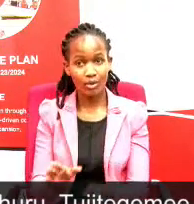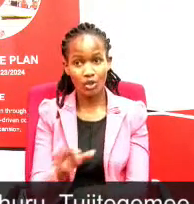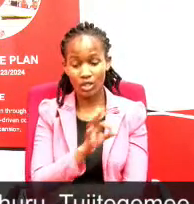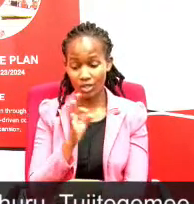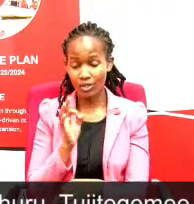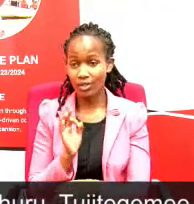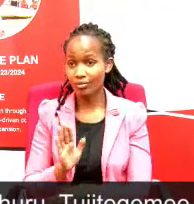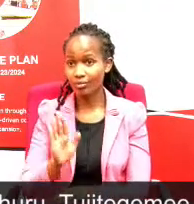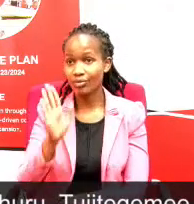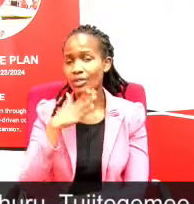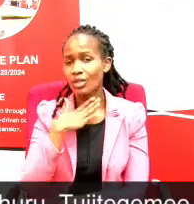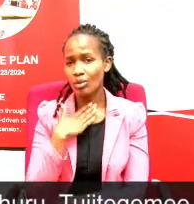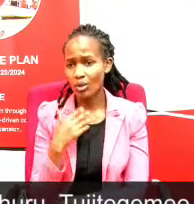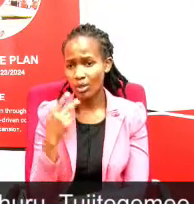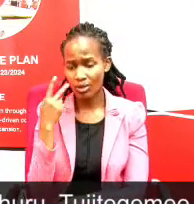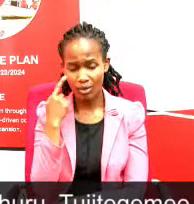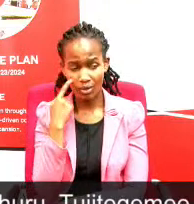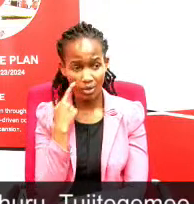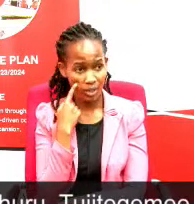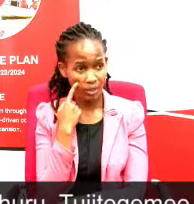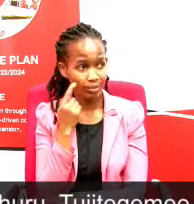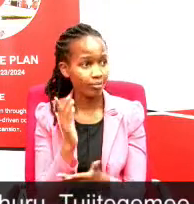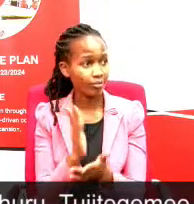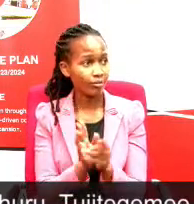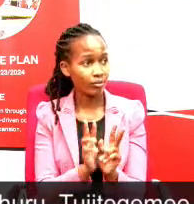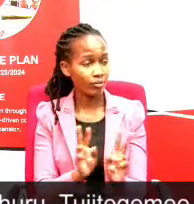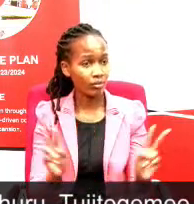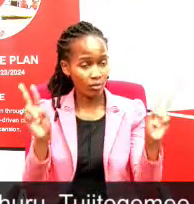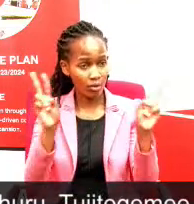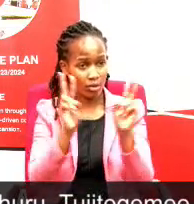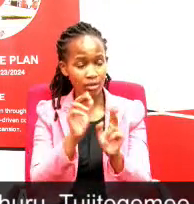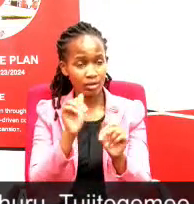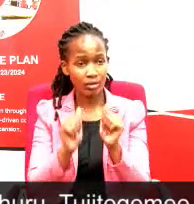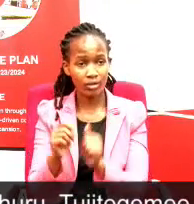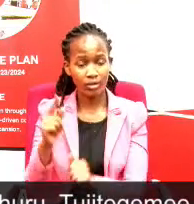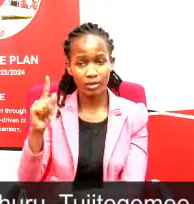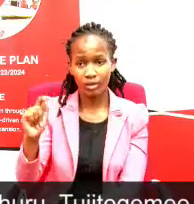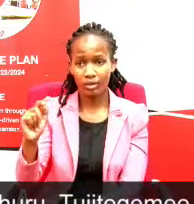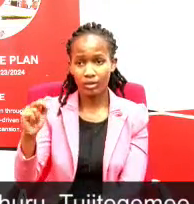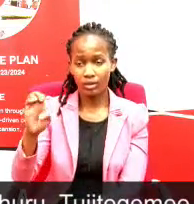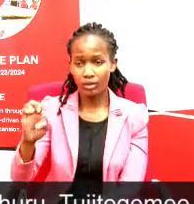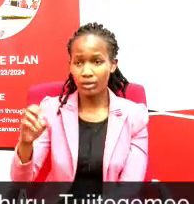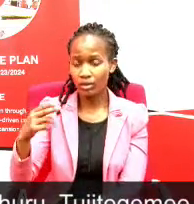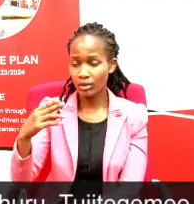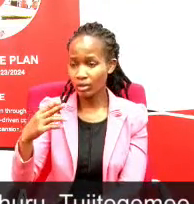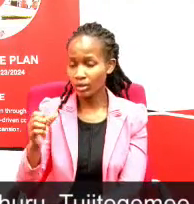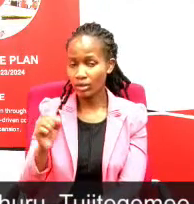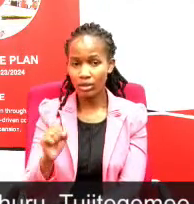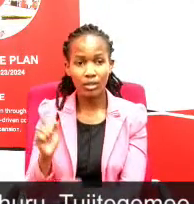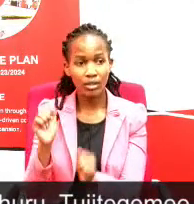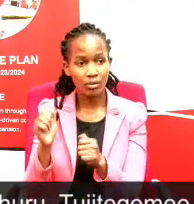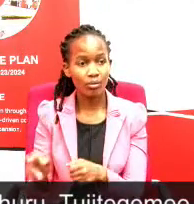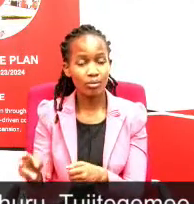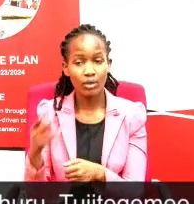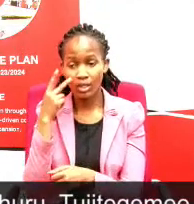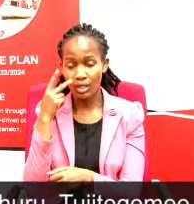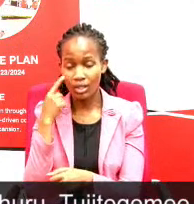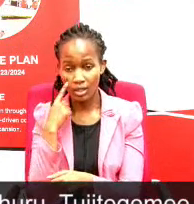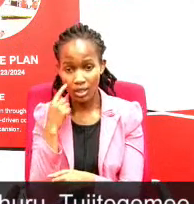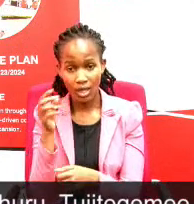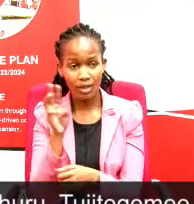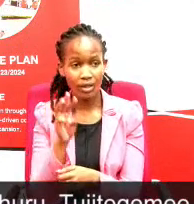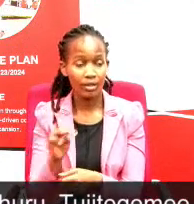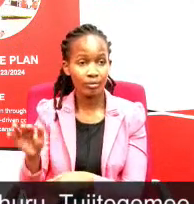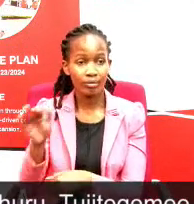staff. And we'd like to see, I love the values, the texts we were being told about. If we can see them on the ground at